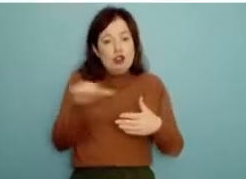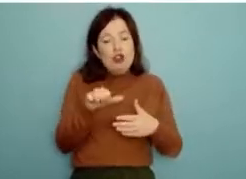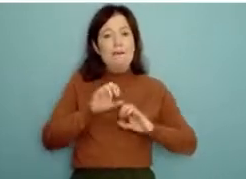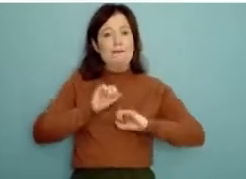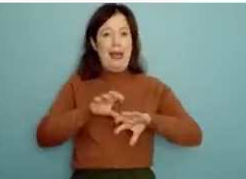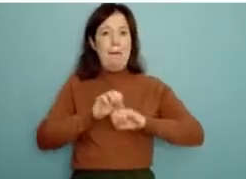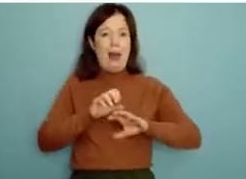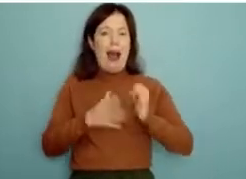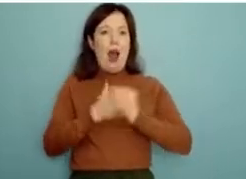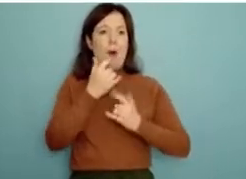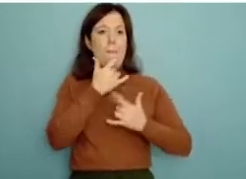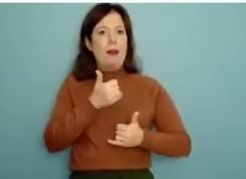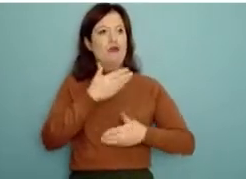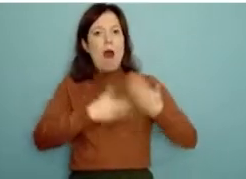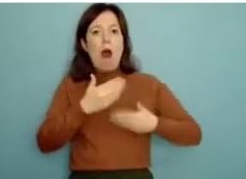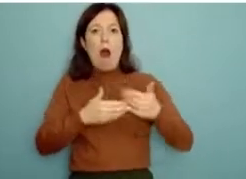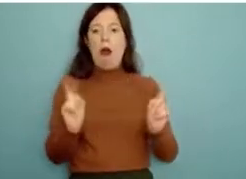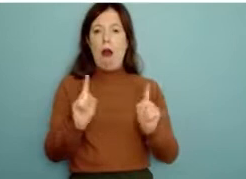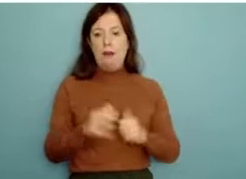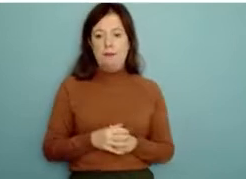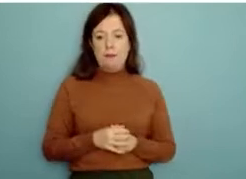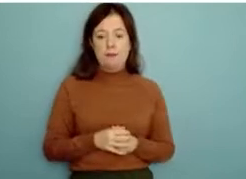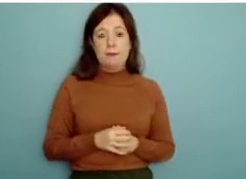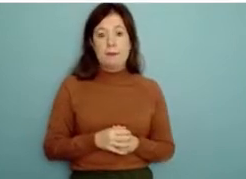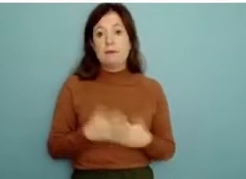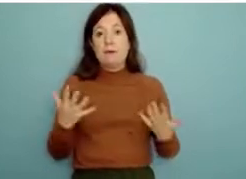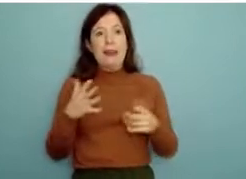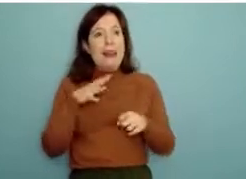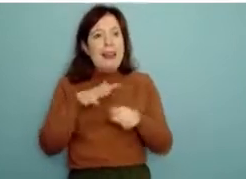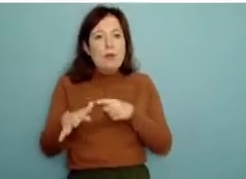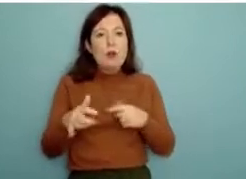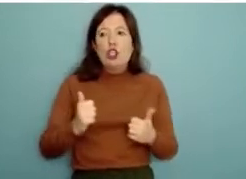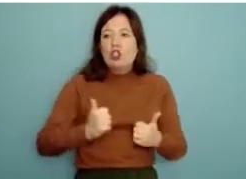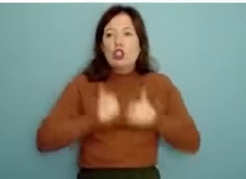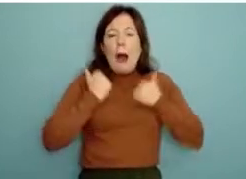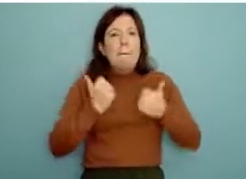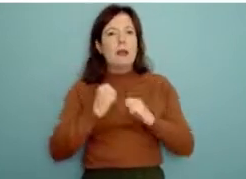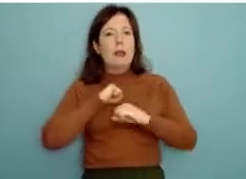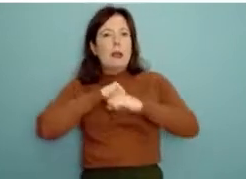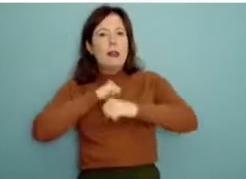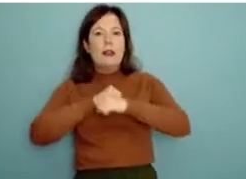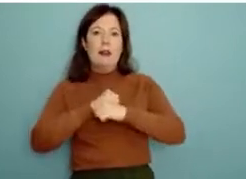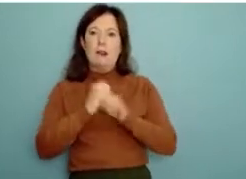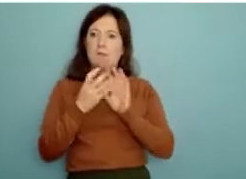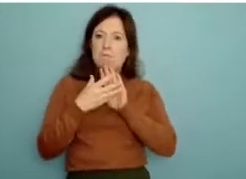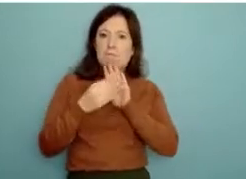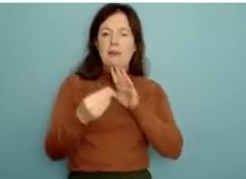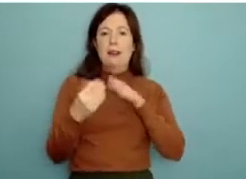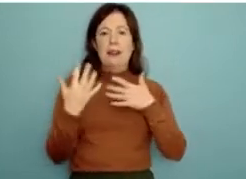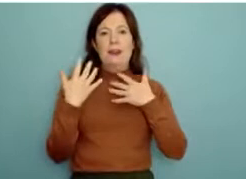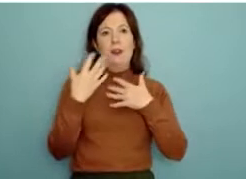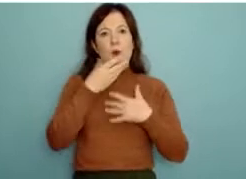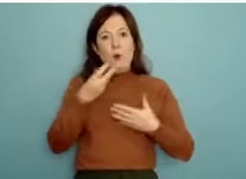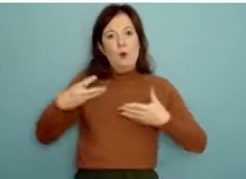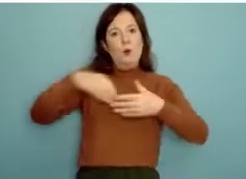importantly, really think about how we can influence, champion, and model the use and clinical integration of outcome measures in young